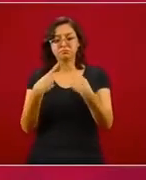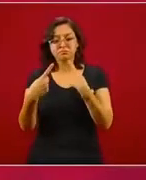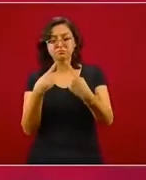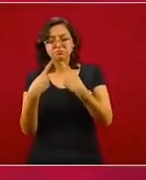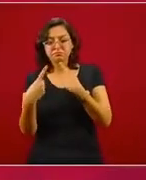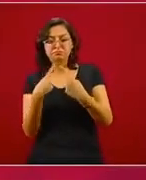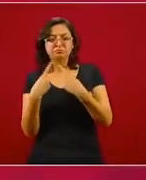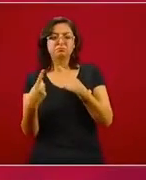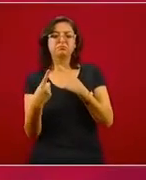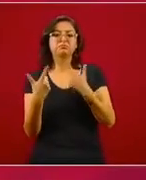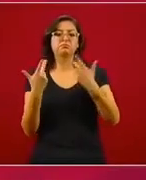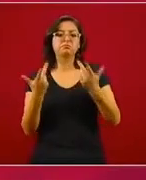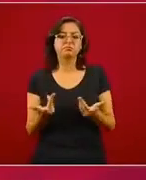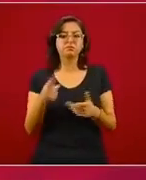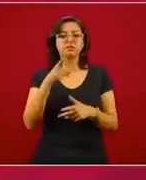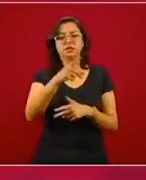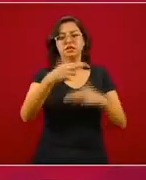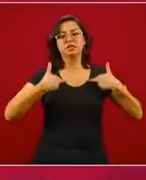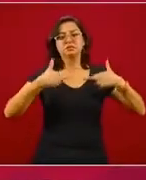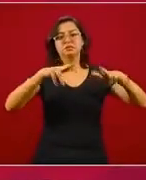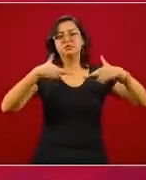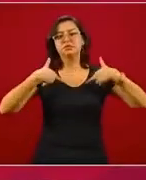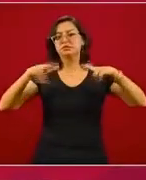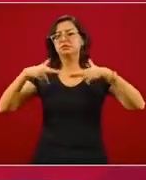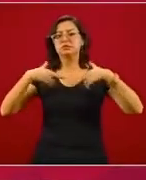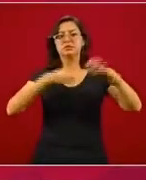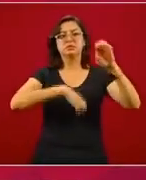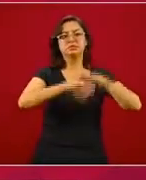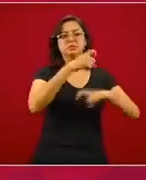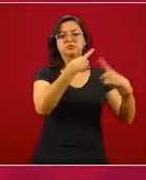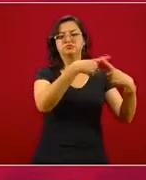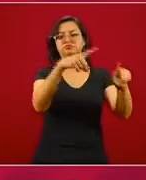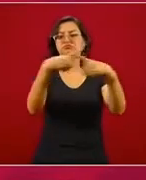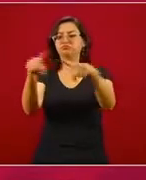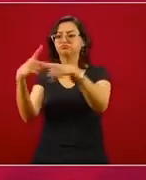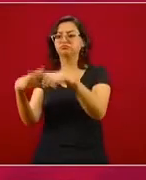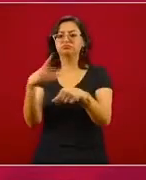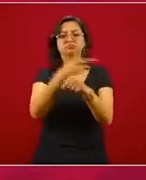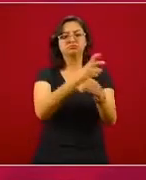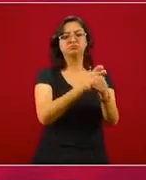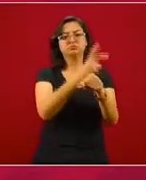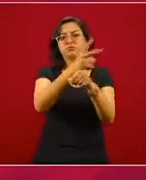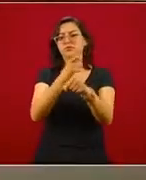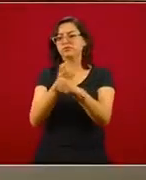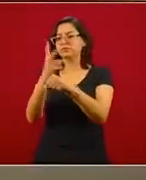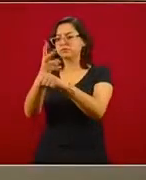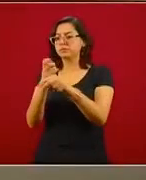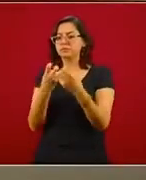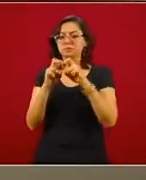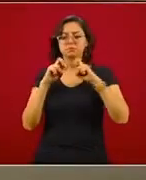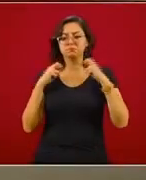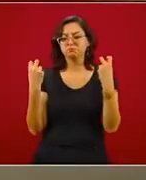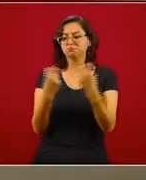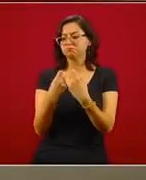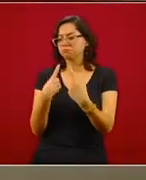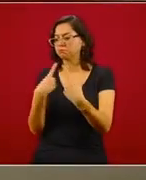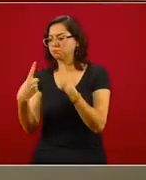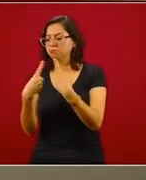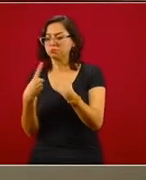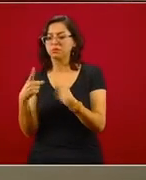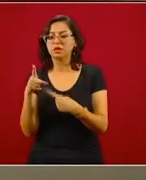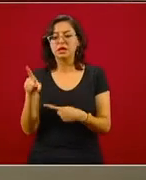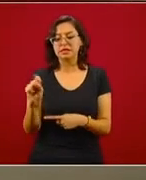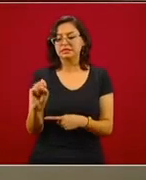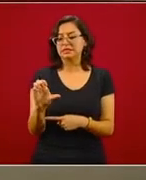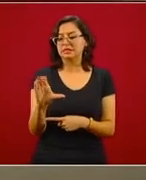very productive conversations with numerous sectors, and we talked to them through their representatives